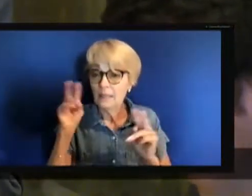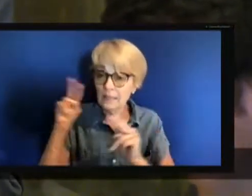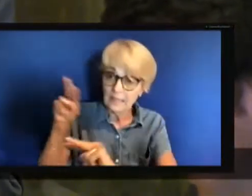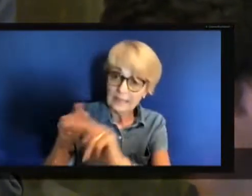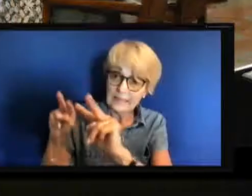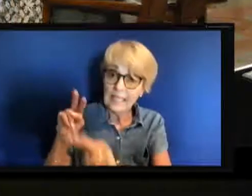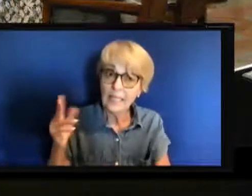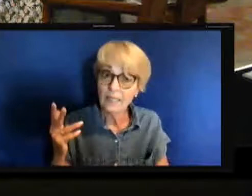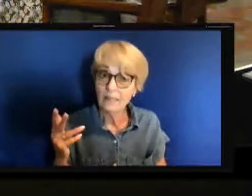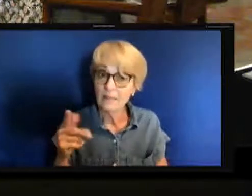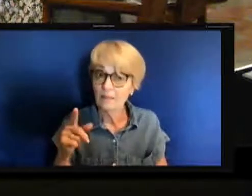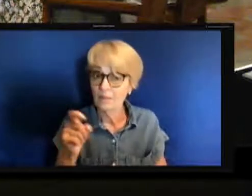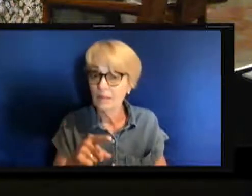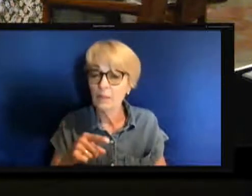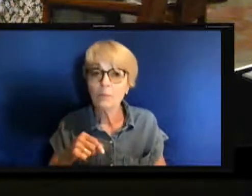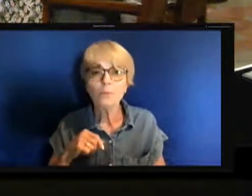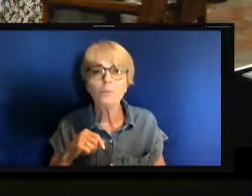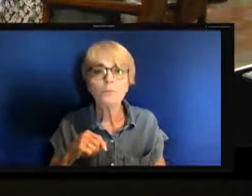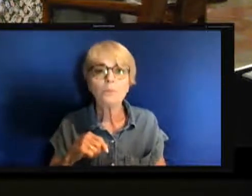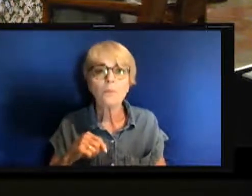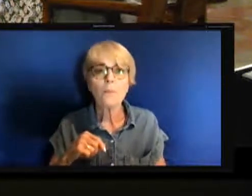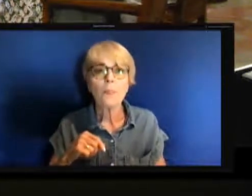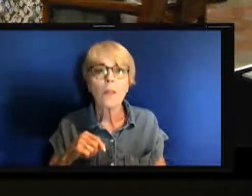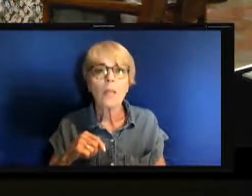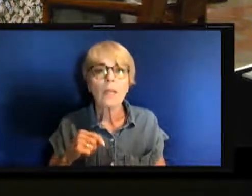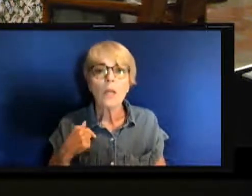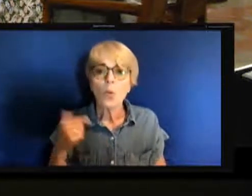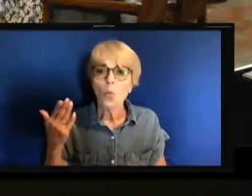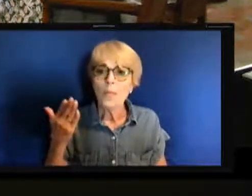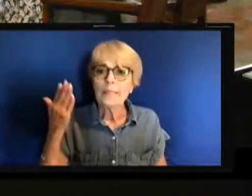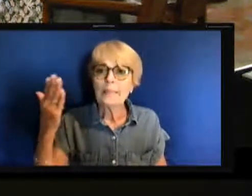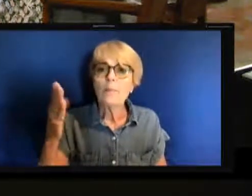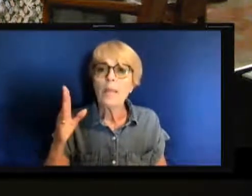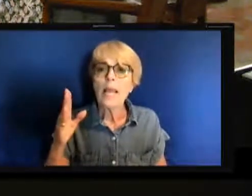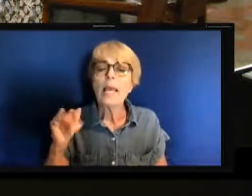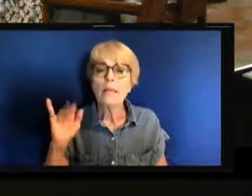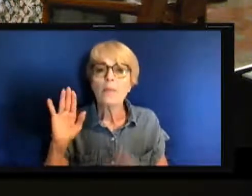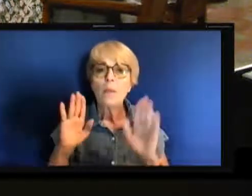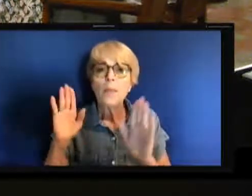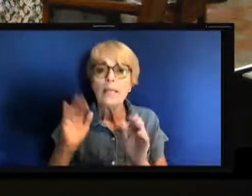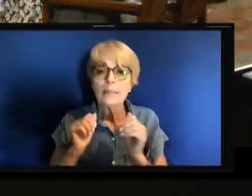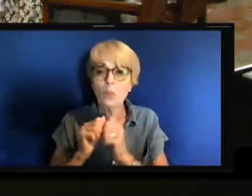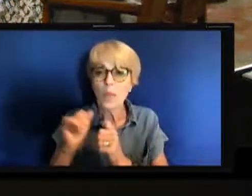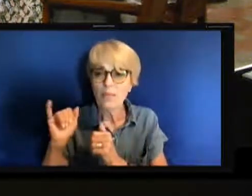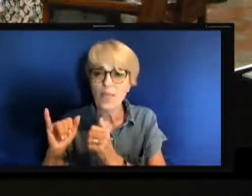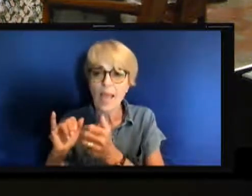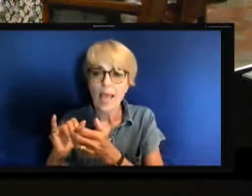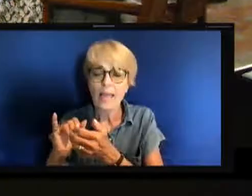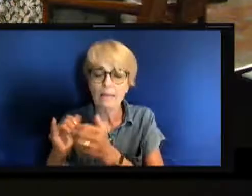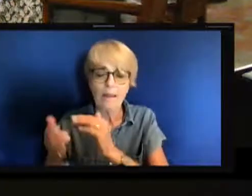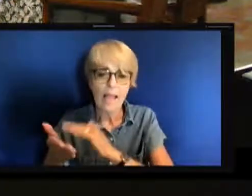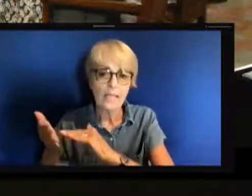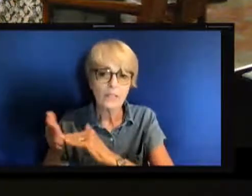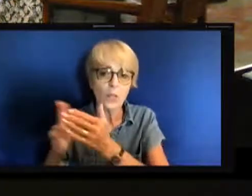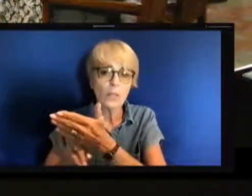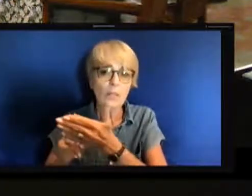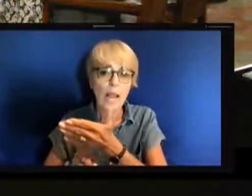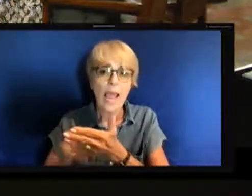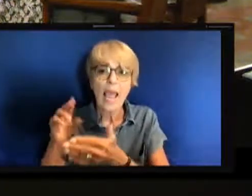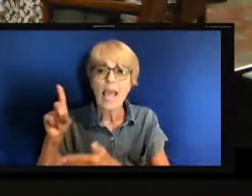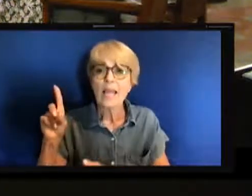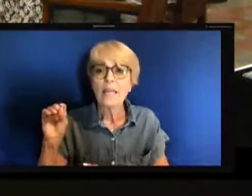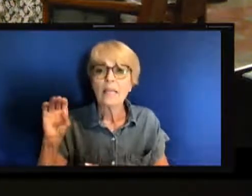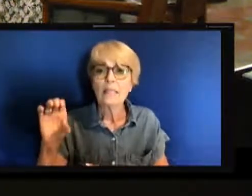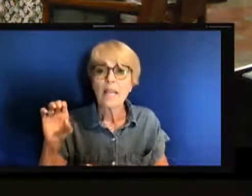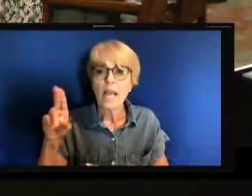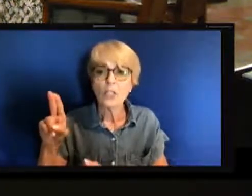That would help. No, we submit the bid tabs with the executed contract in DocuSign to the controller's office,